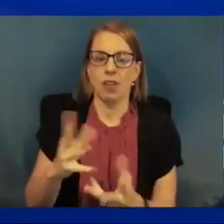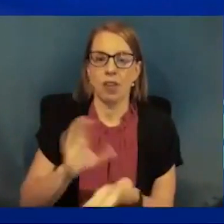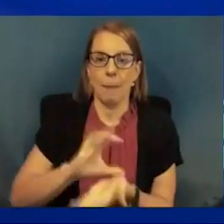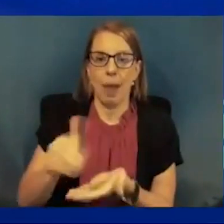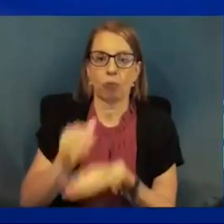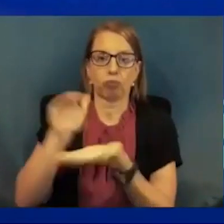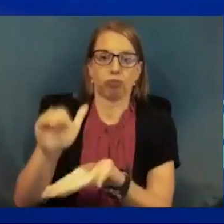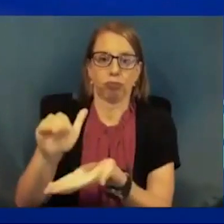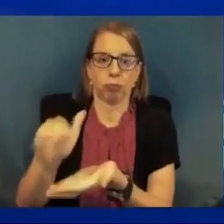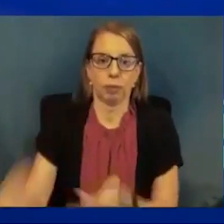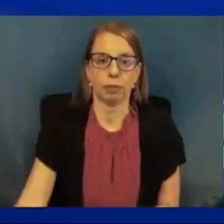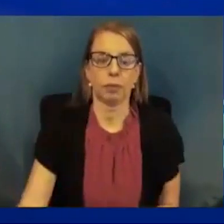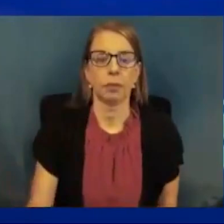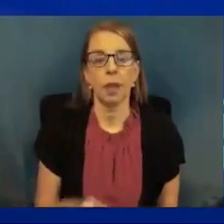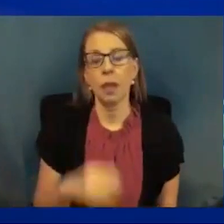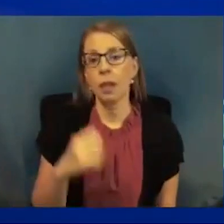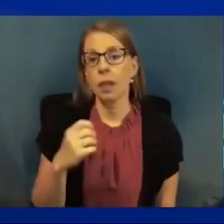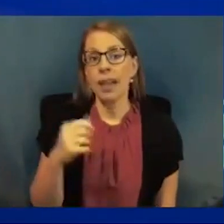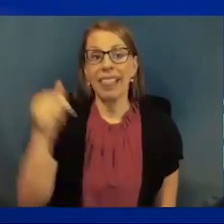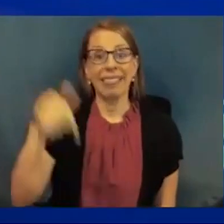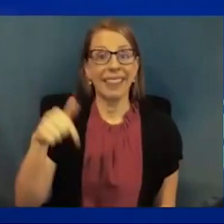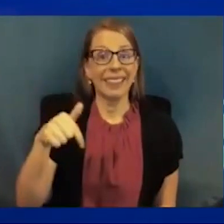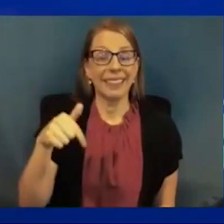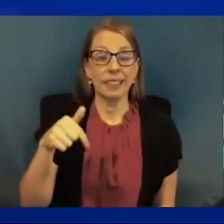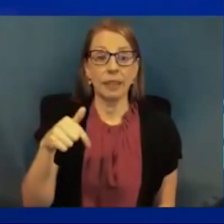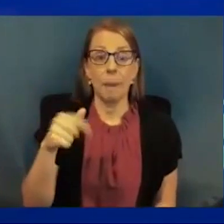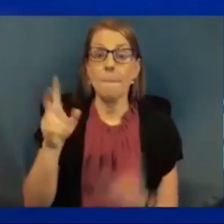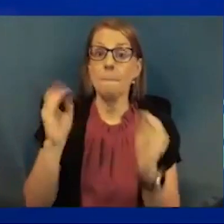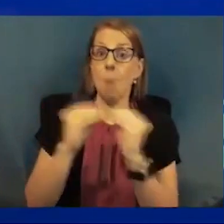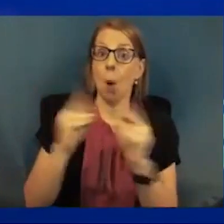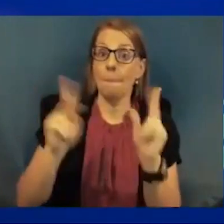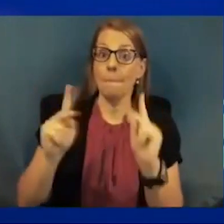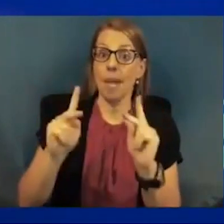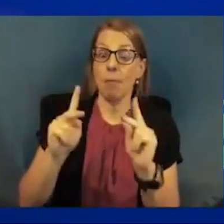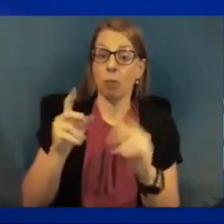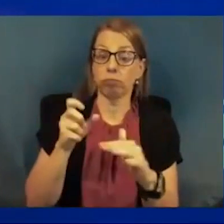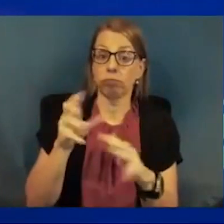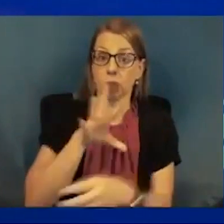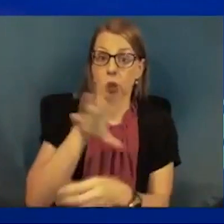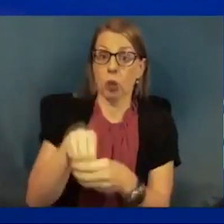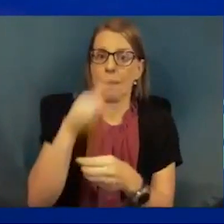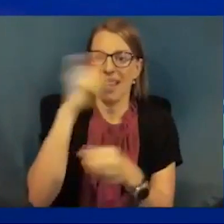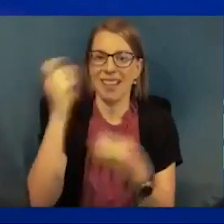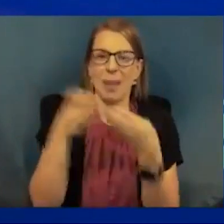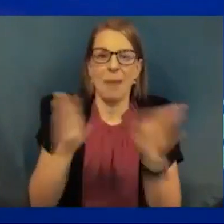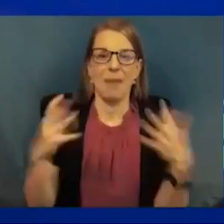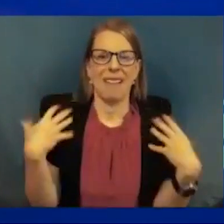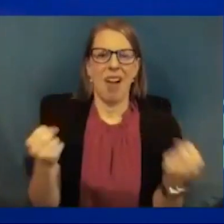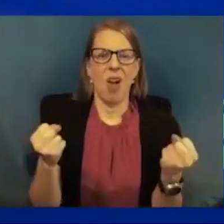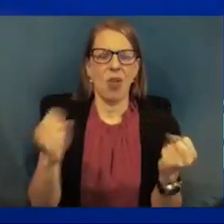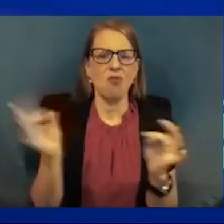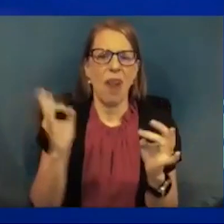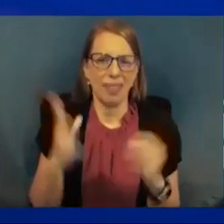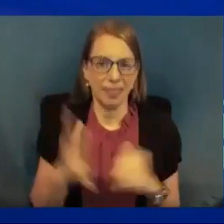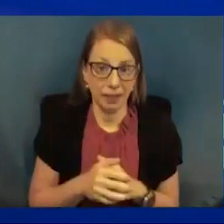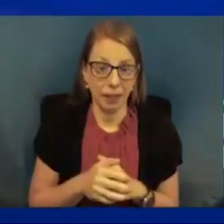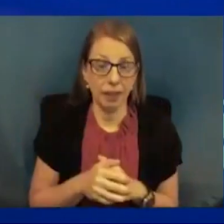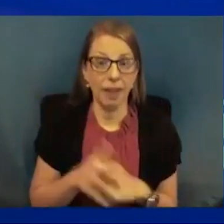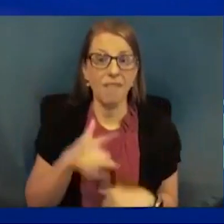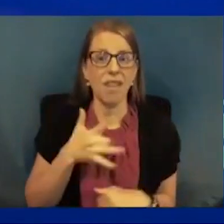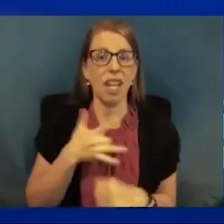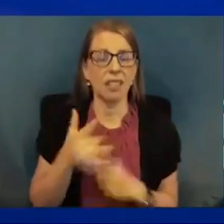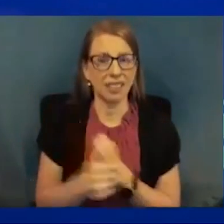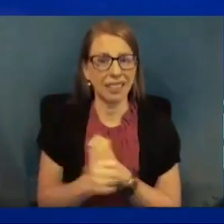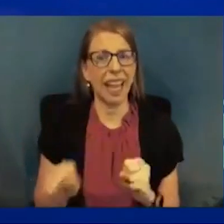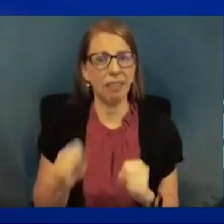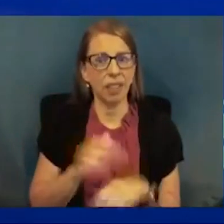rush job. This is, we put more people on it because we have a public health crisis. And I think that you should feel good about that. The second thing